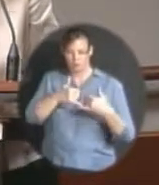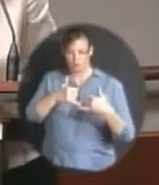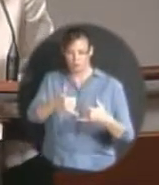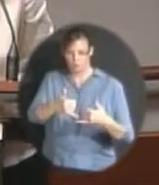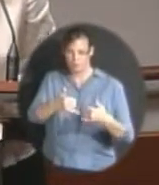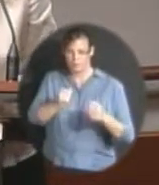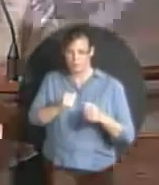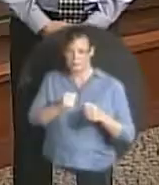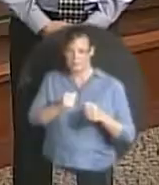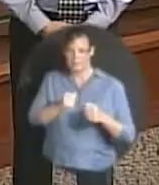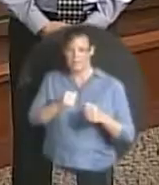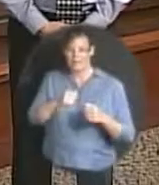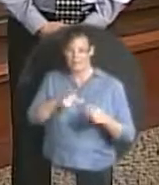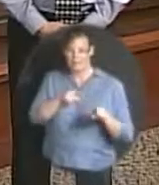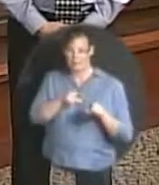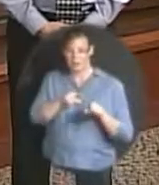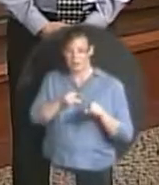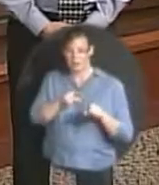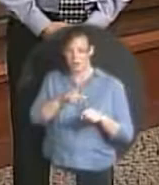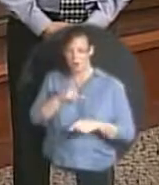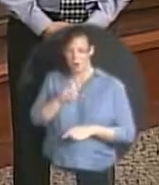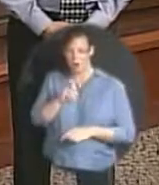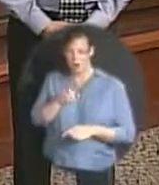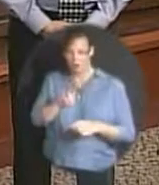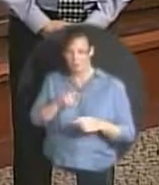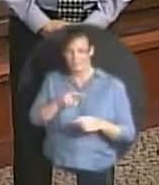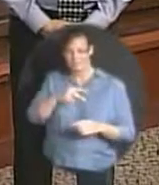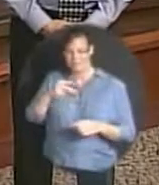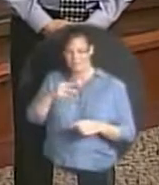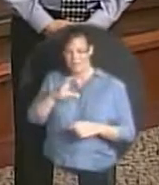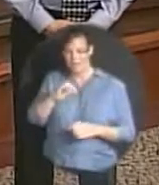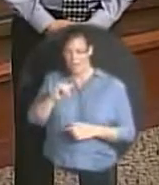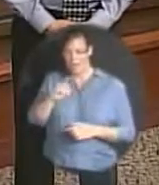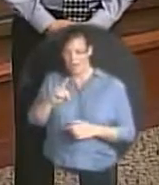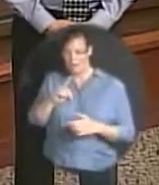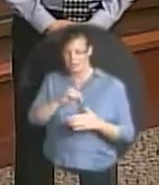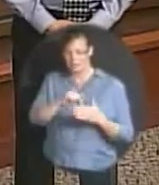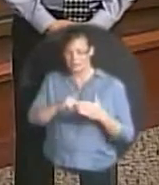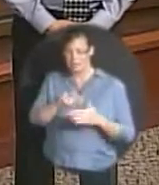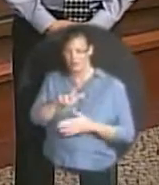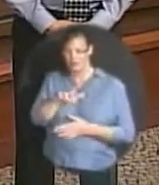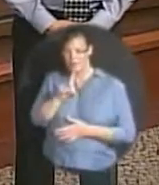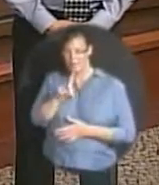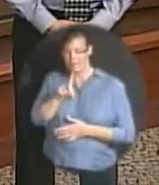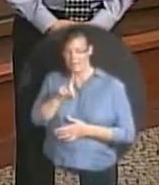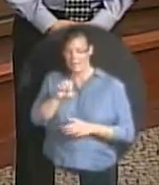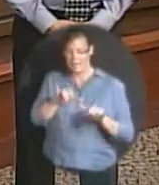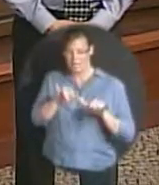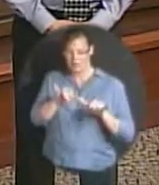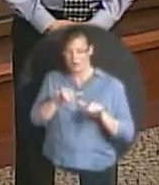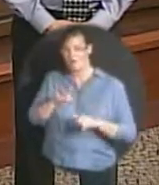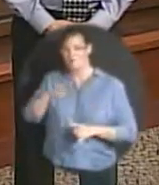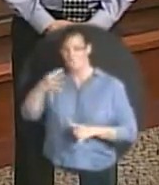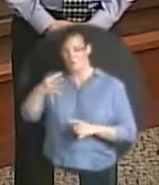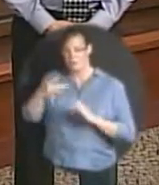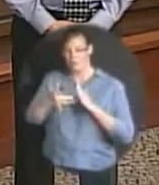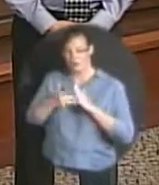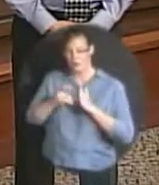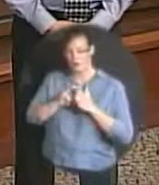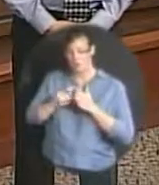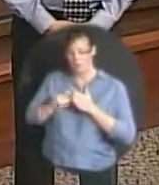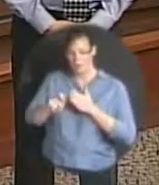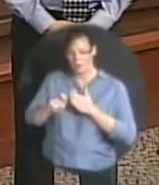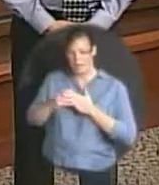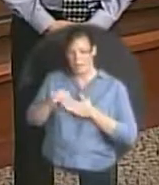In addition, this year Connor Weeks placed 2nd nationally in computer-aided design, 3-dimensional engineering, and 4th in tech bowl written, and